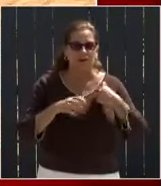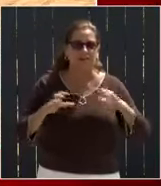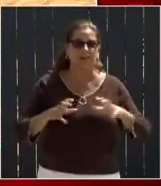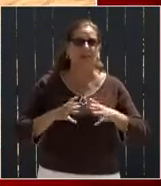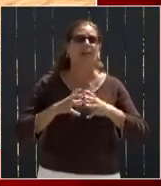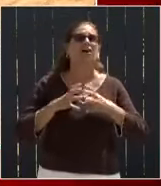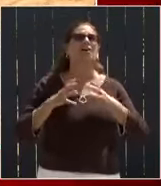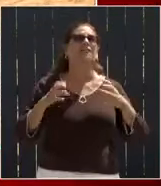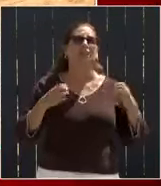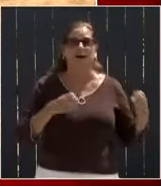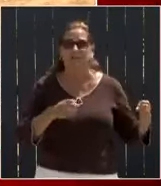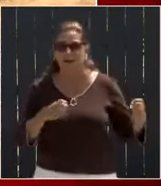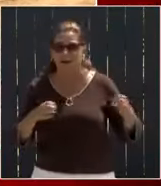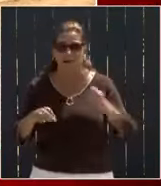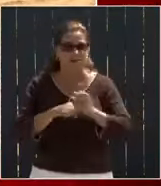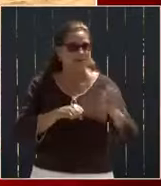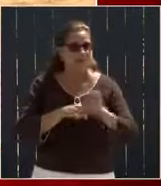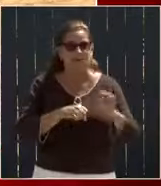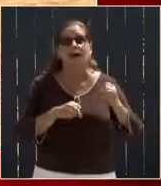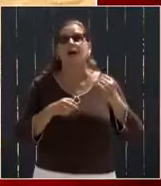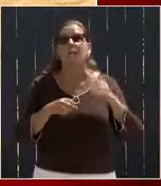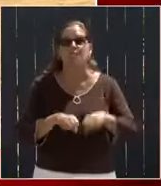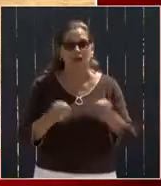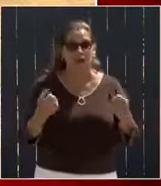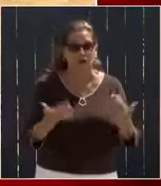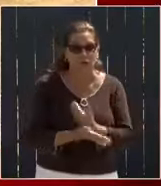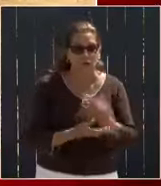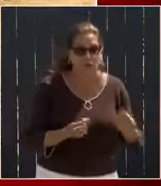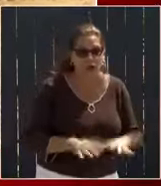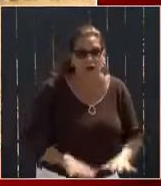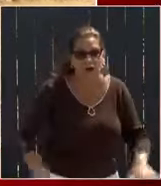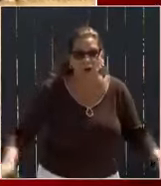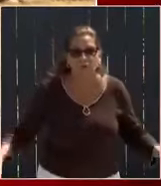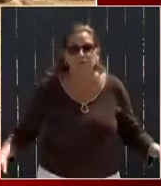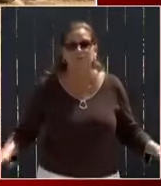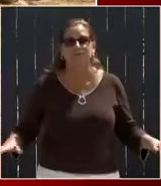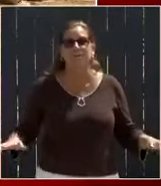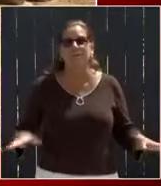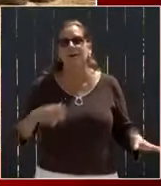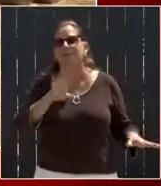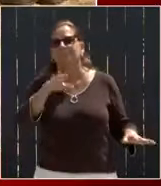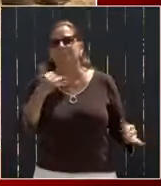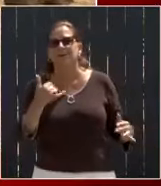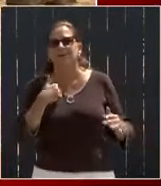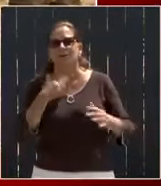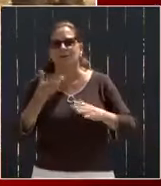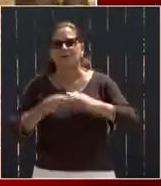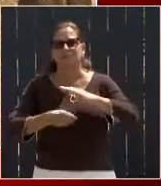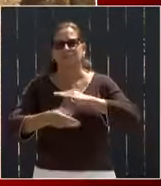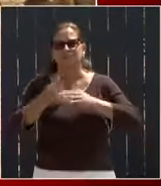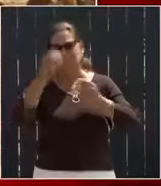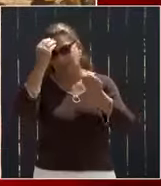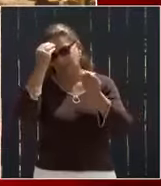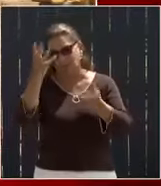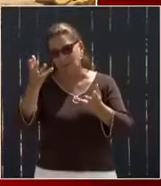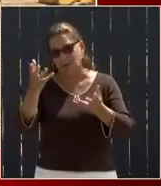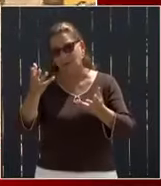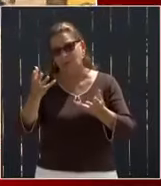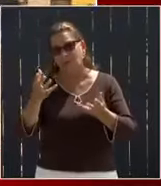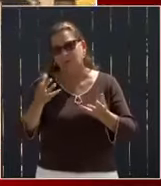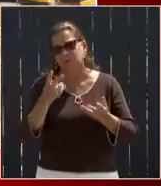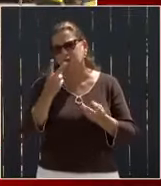try something new. So certainly want to let you know that as we celebrate these two milestones, we're going to have a